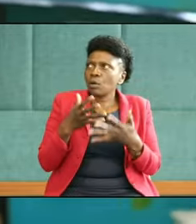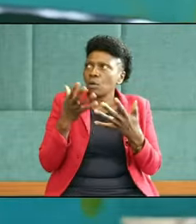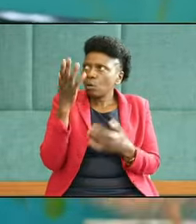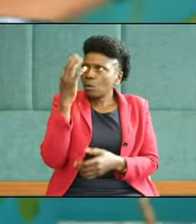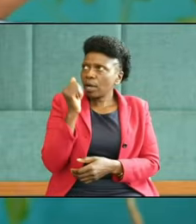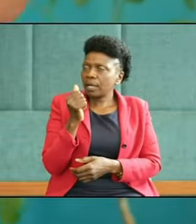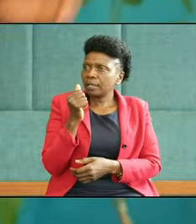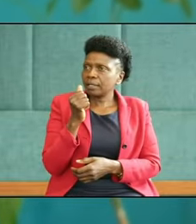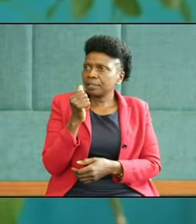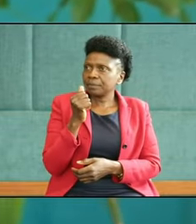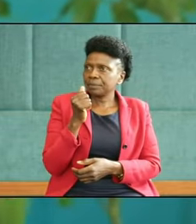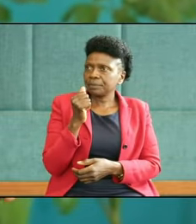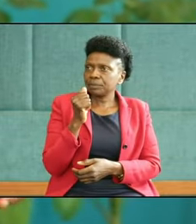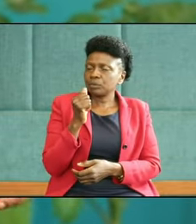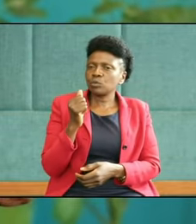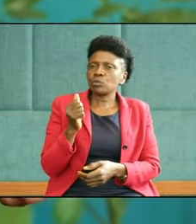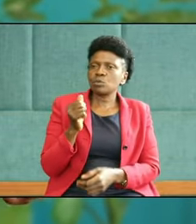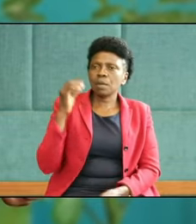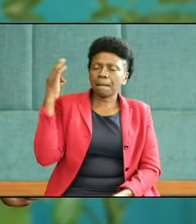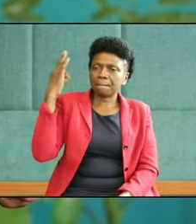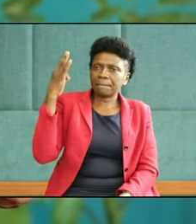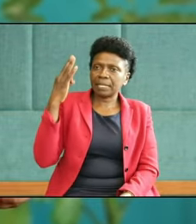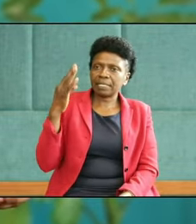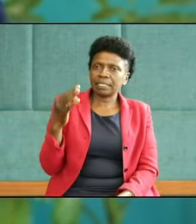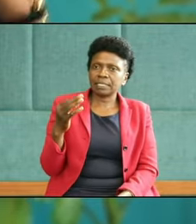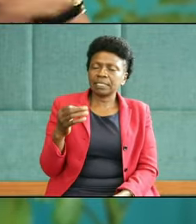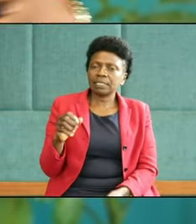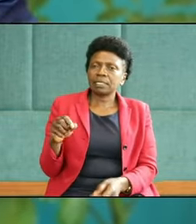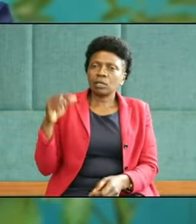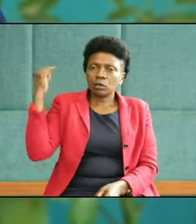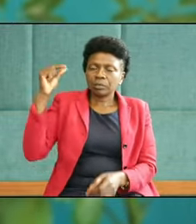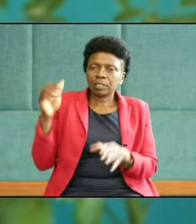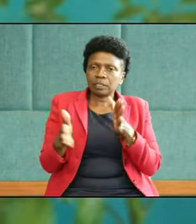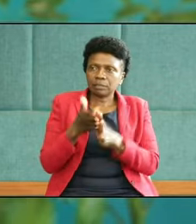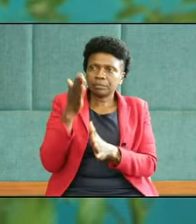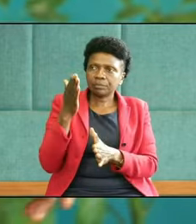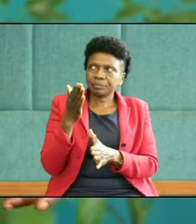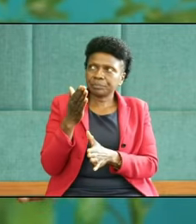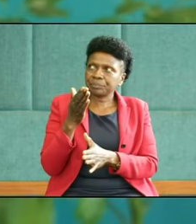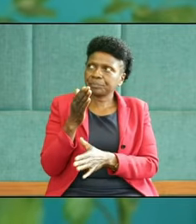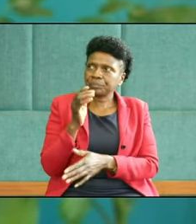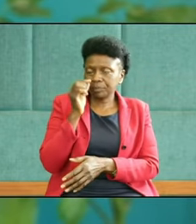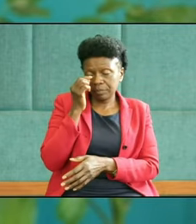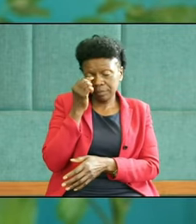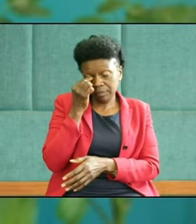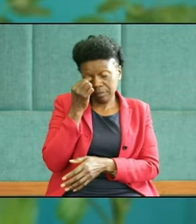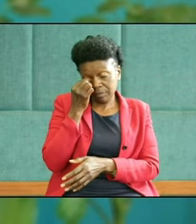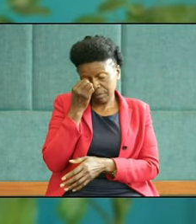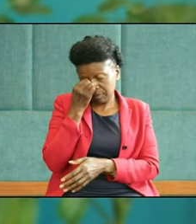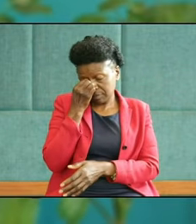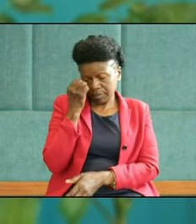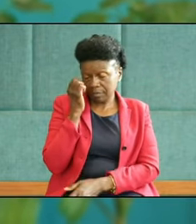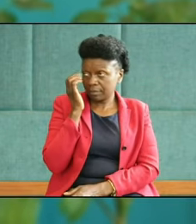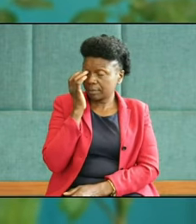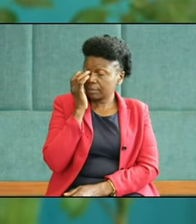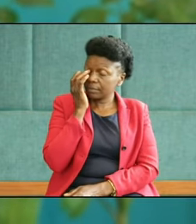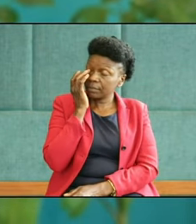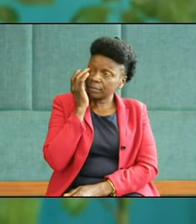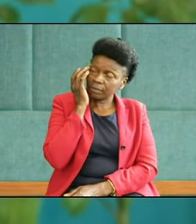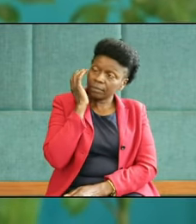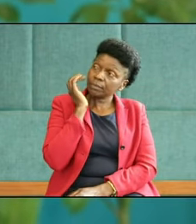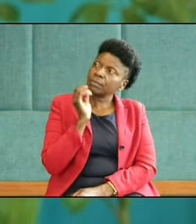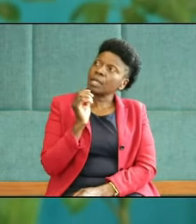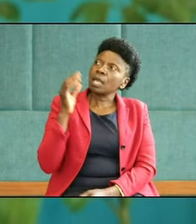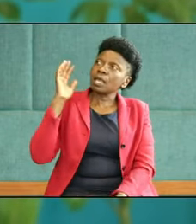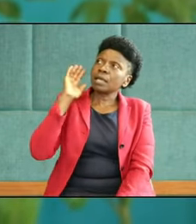with fire and urgency? 2 Timothy 2, 2 Timothy 4, verse 2 to verse